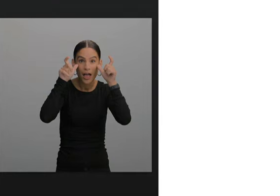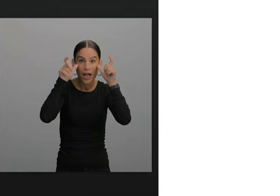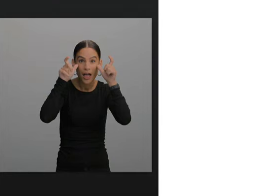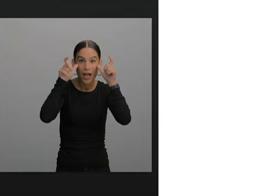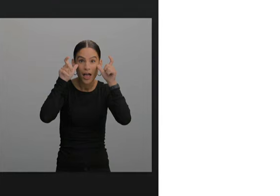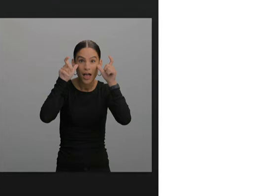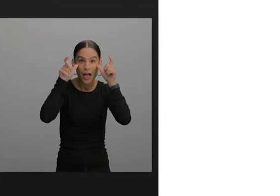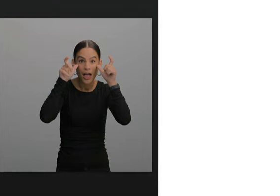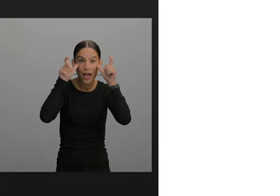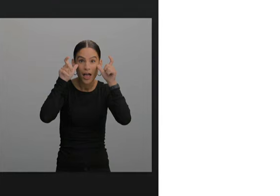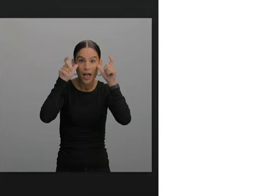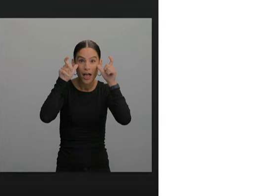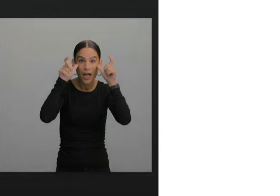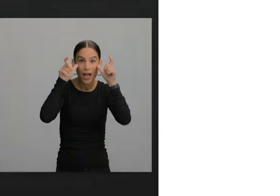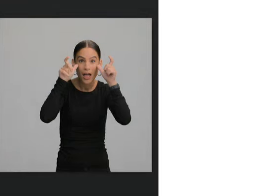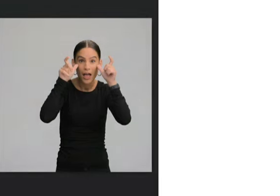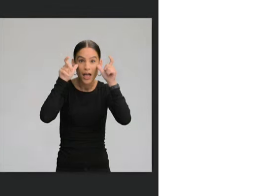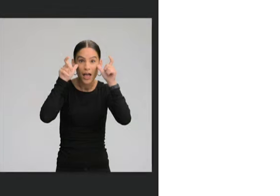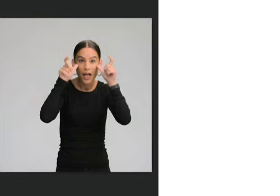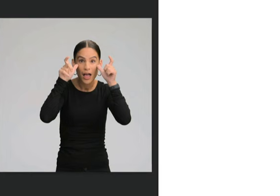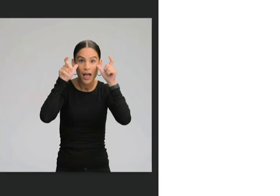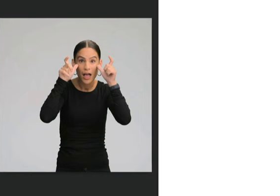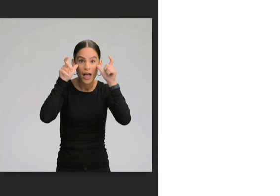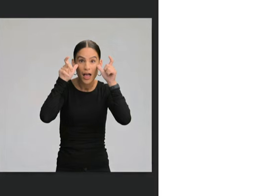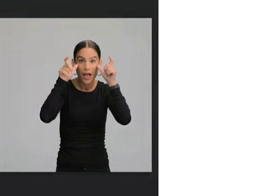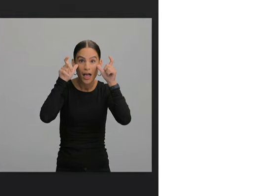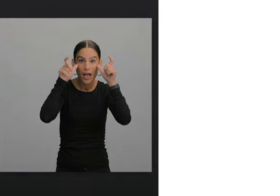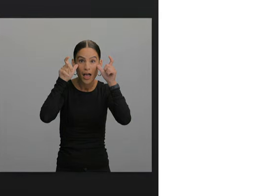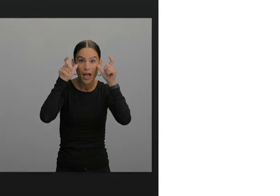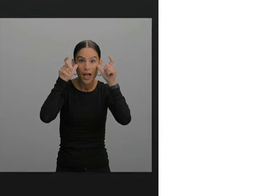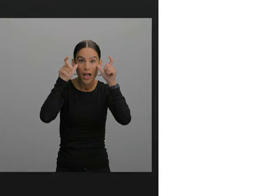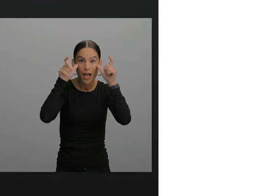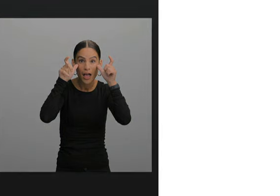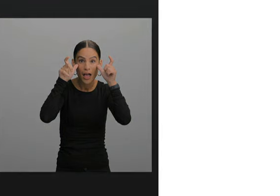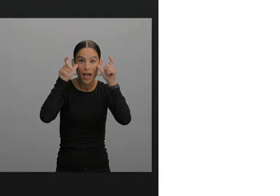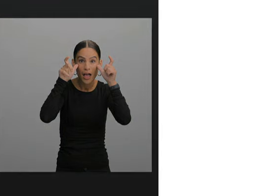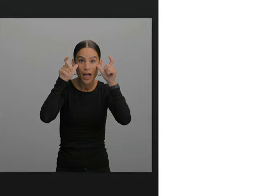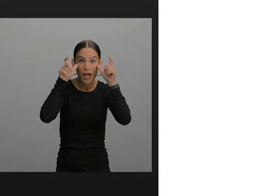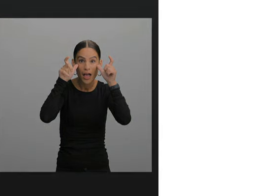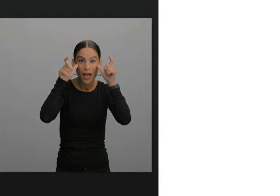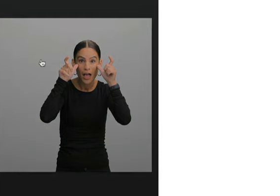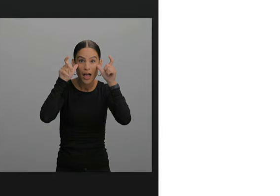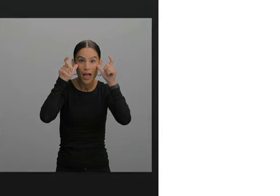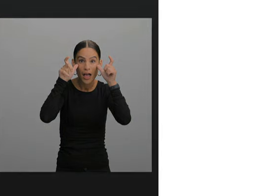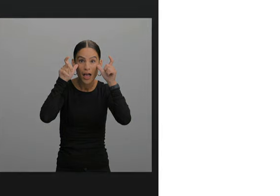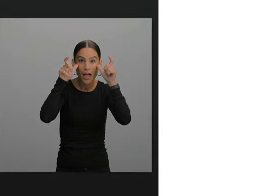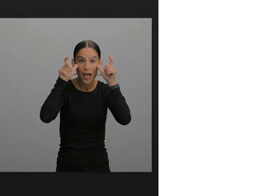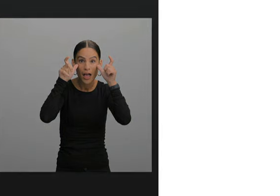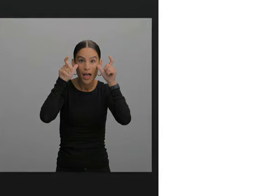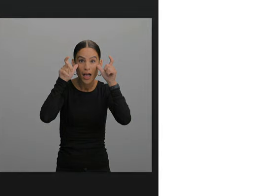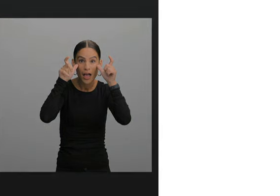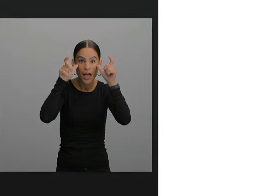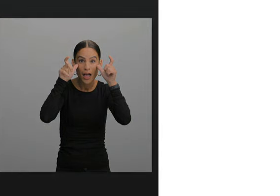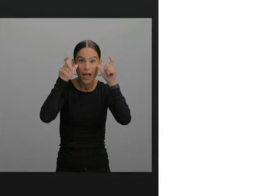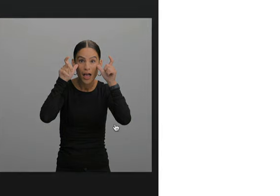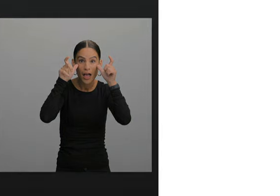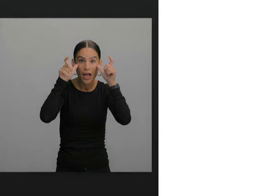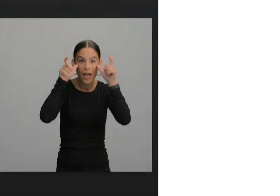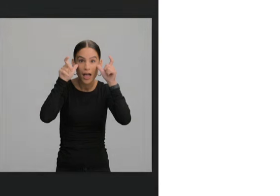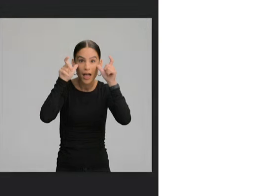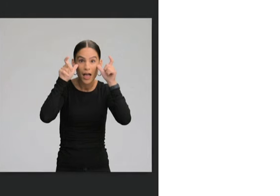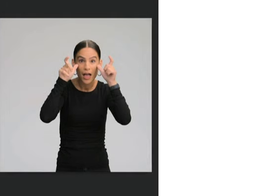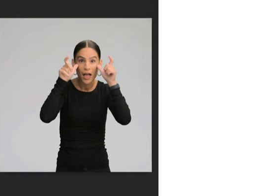before and gotten the great results, because you've got such dark shadows happening, and then you've also got such bright highlights that at the end of the day, you're